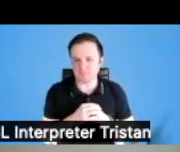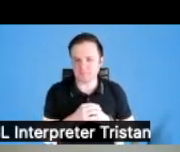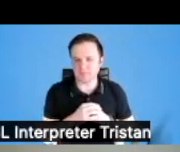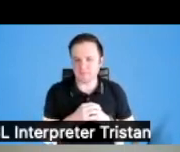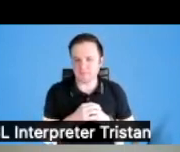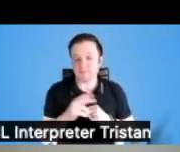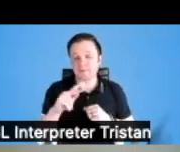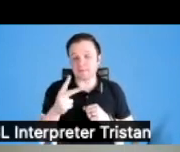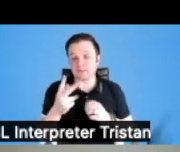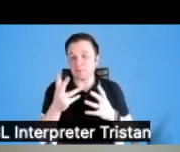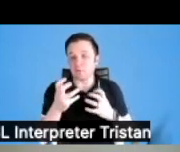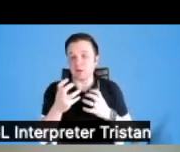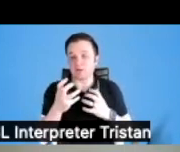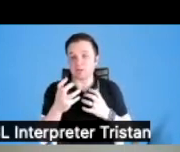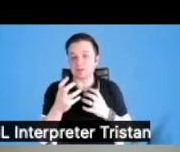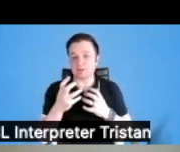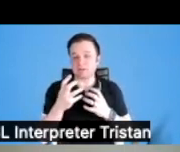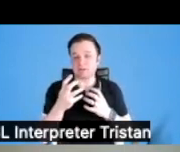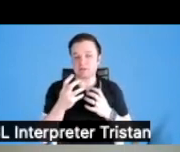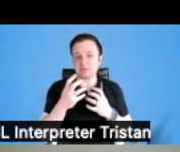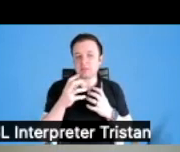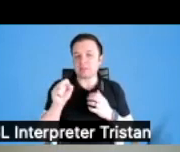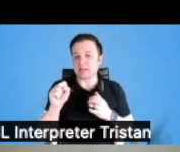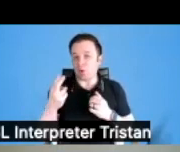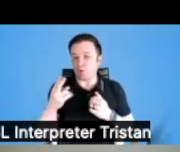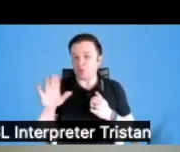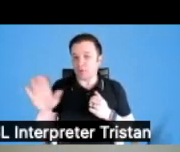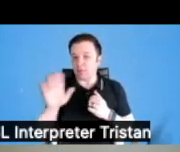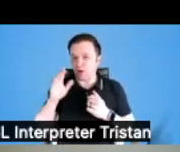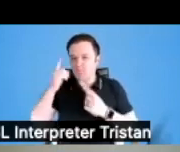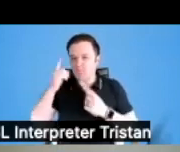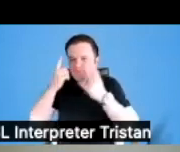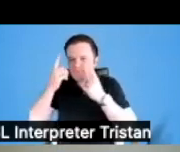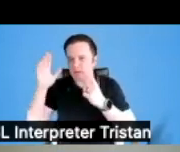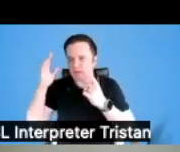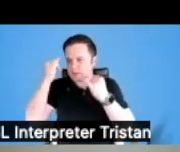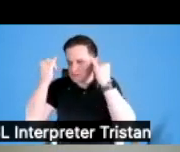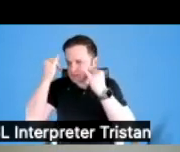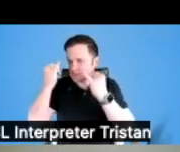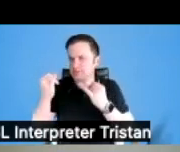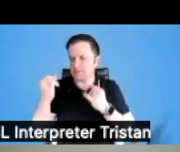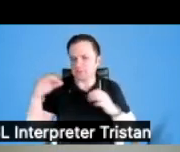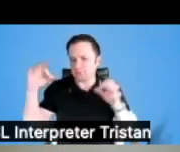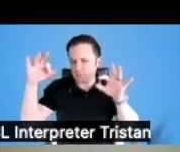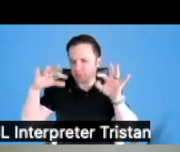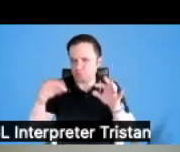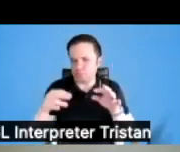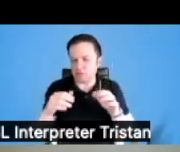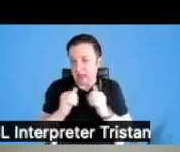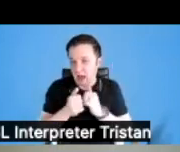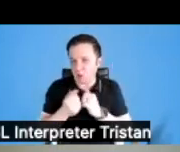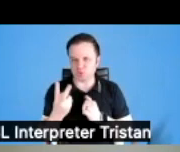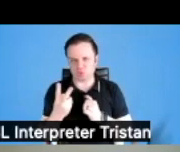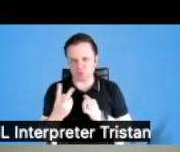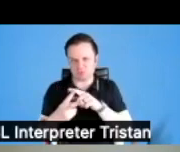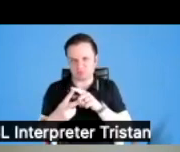the insight of a range of stakeholders as we developed the study. We did this in 2 ways. First, we conducted